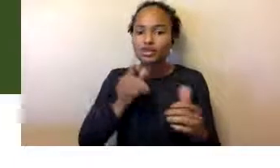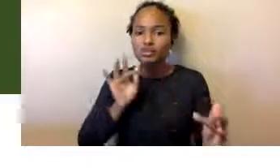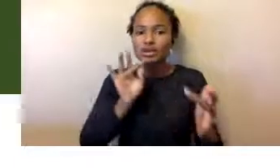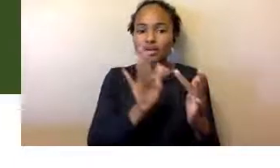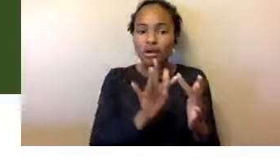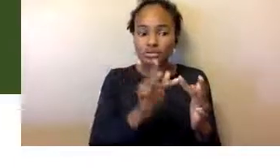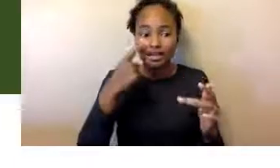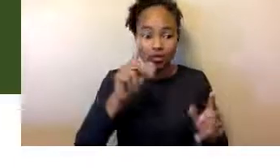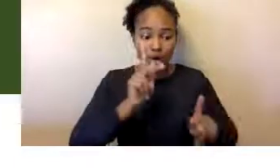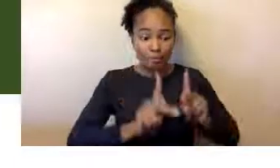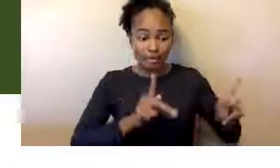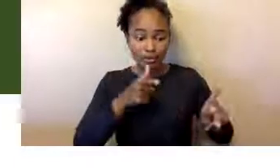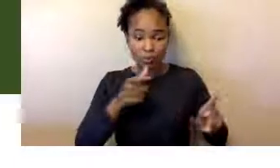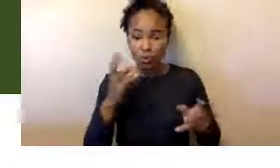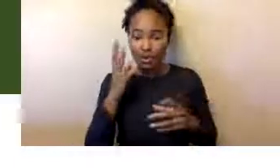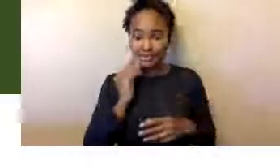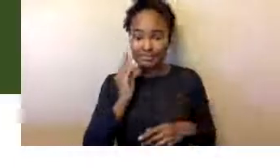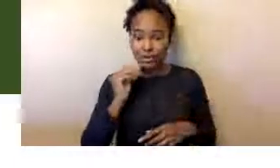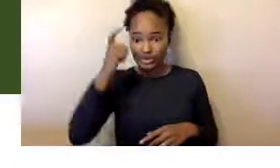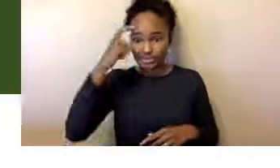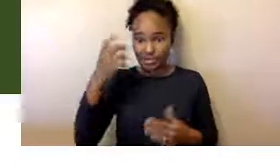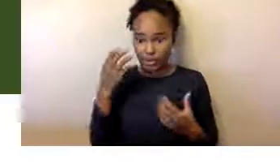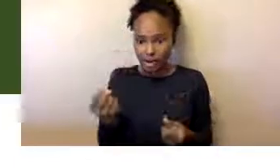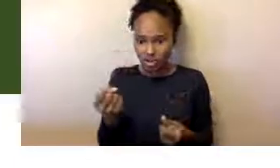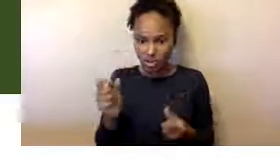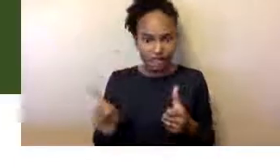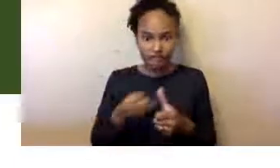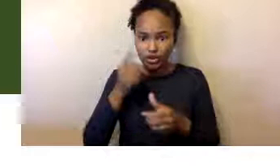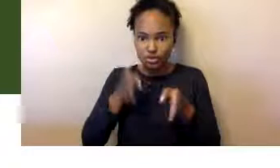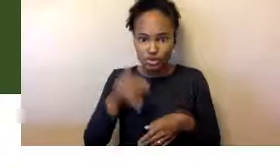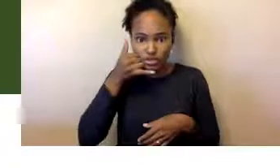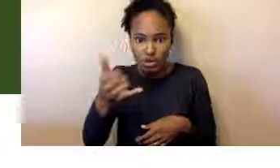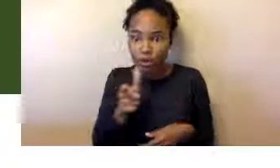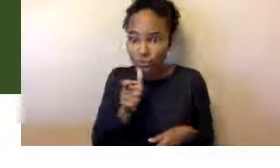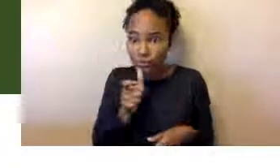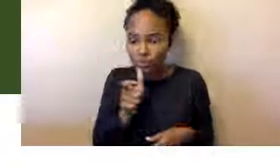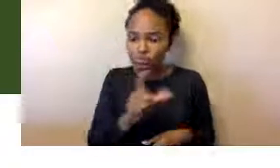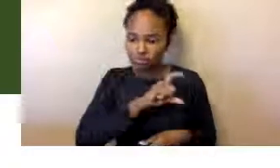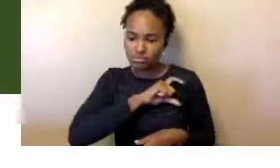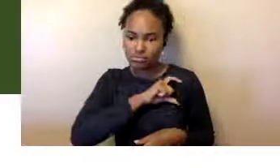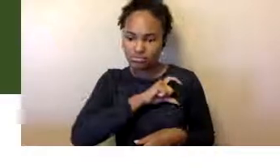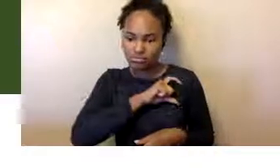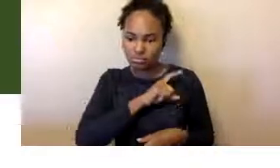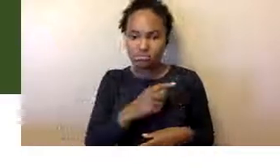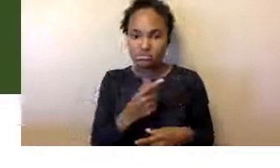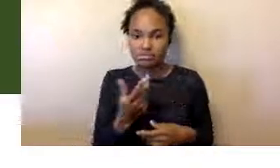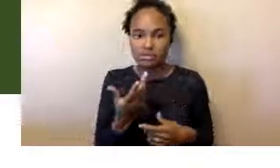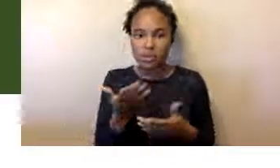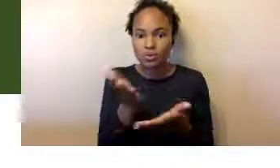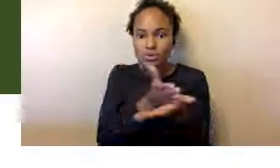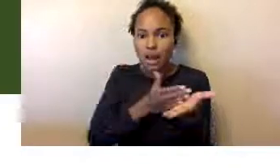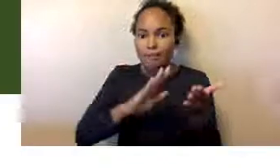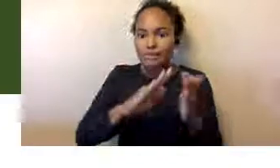health crisis is often law enforcement. Many states and or cities may not have